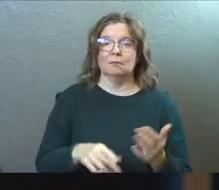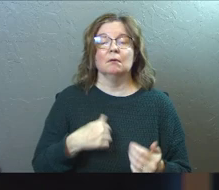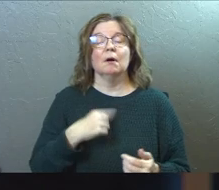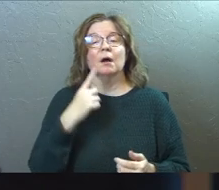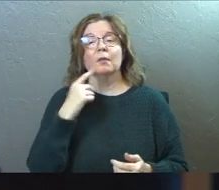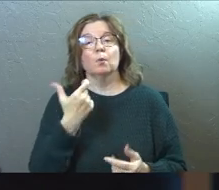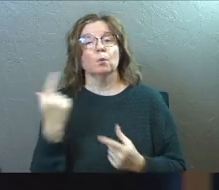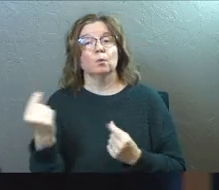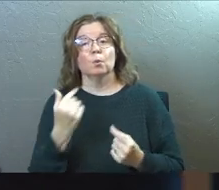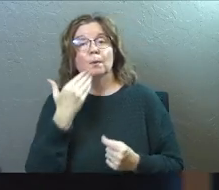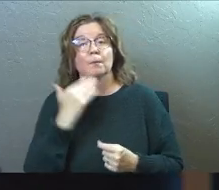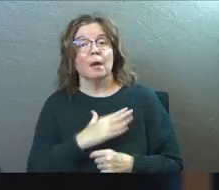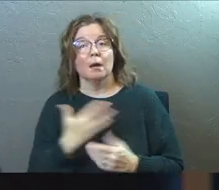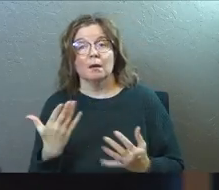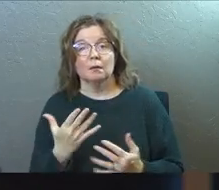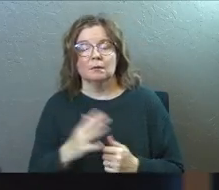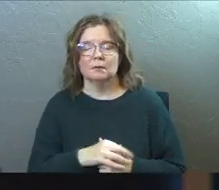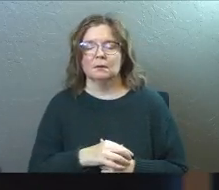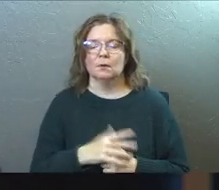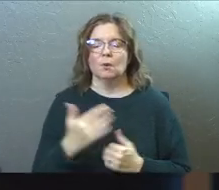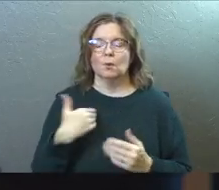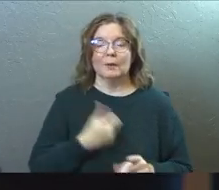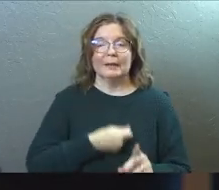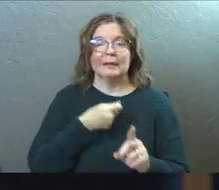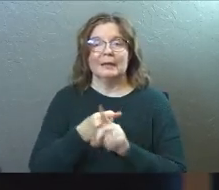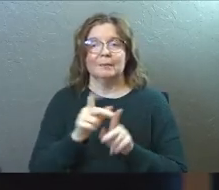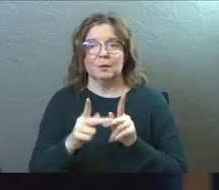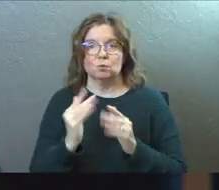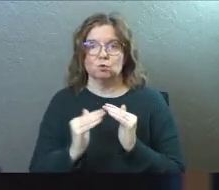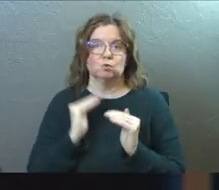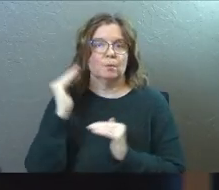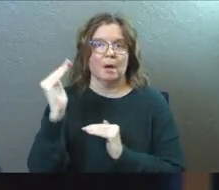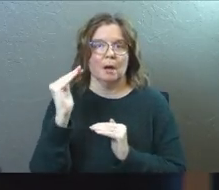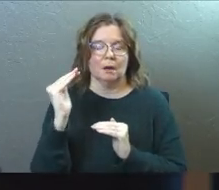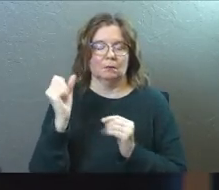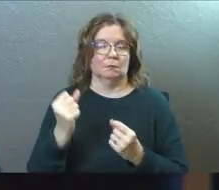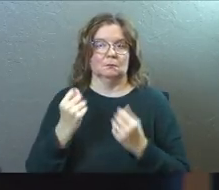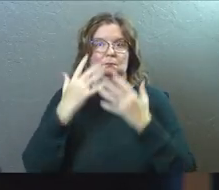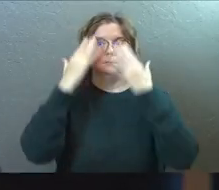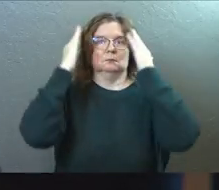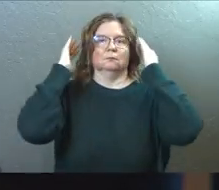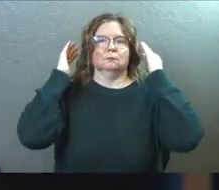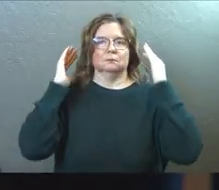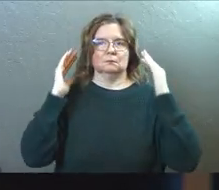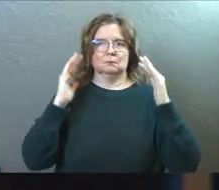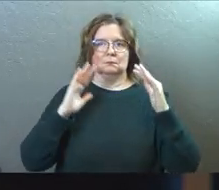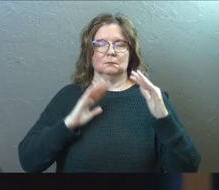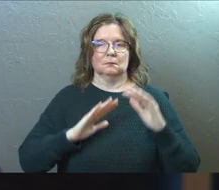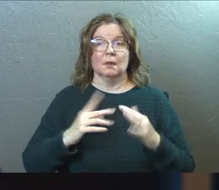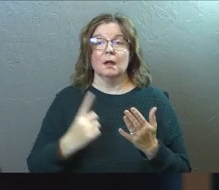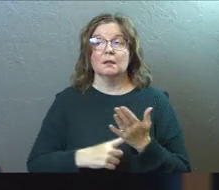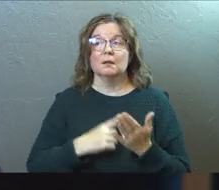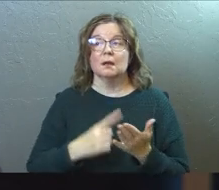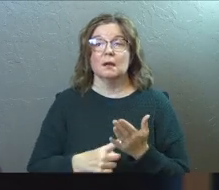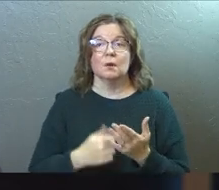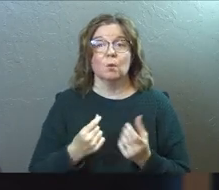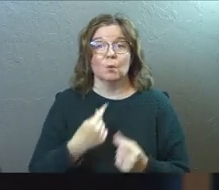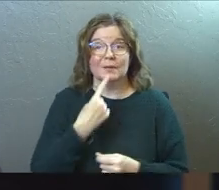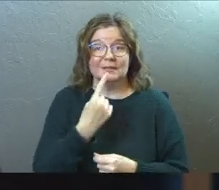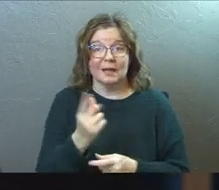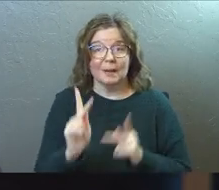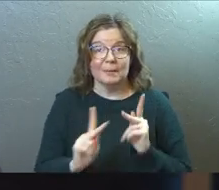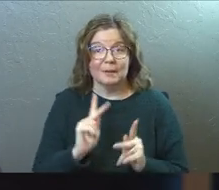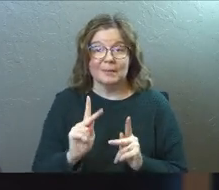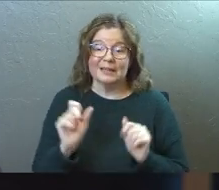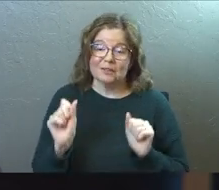I think we can do badly is we hit people with too much. Like sometimes what we tell